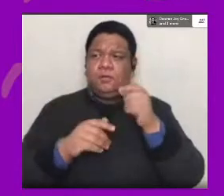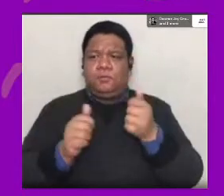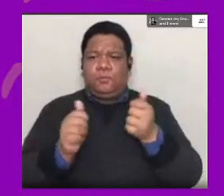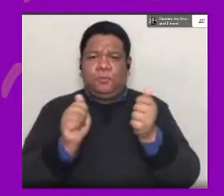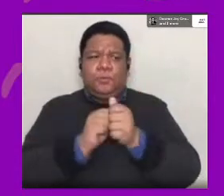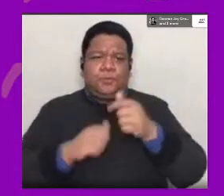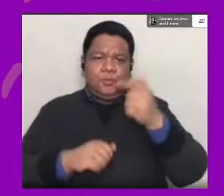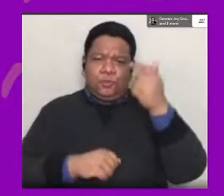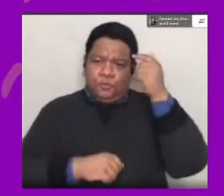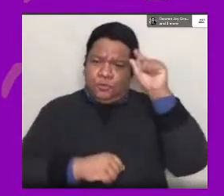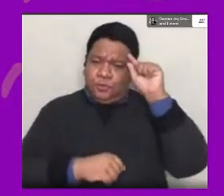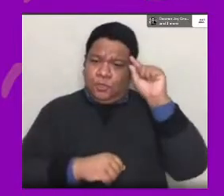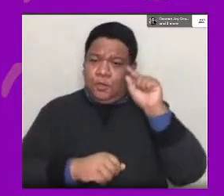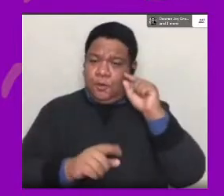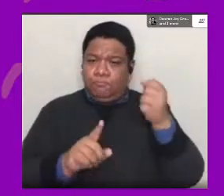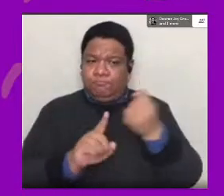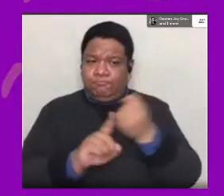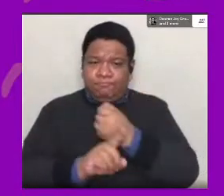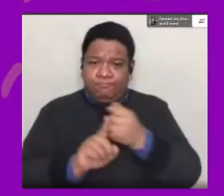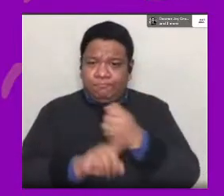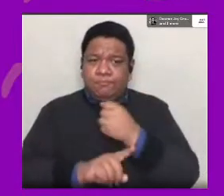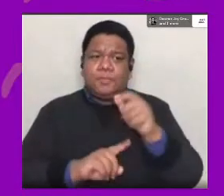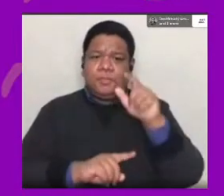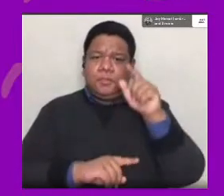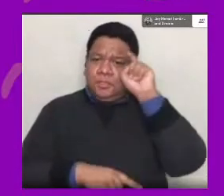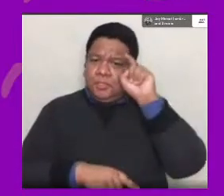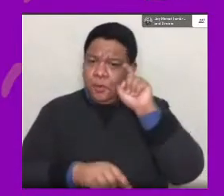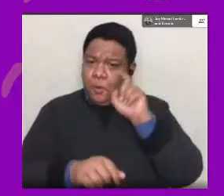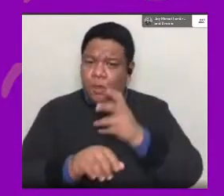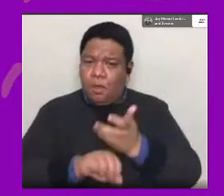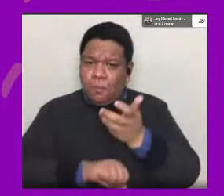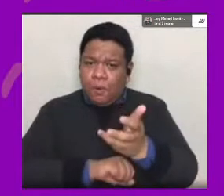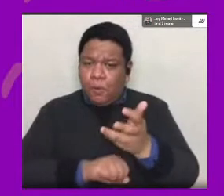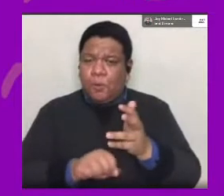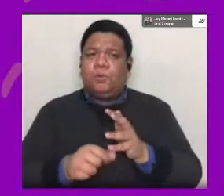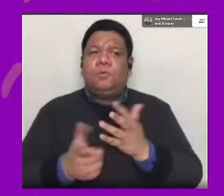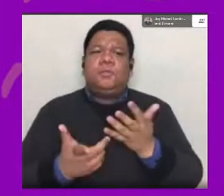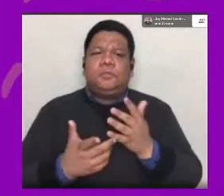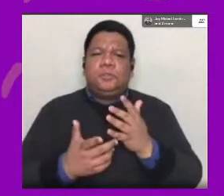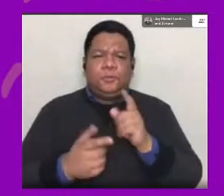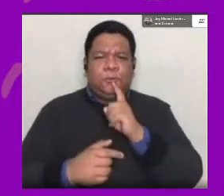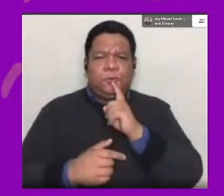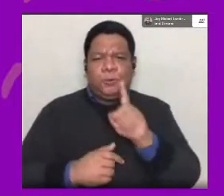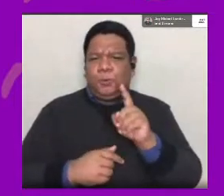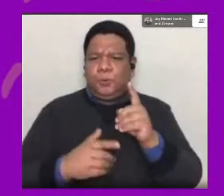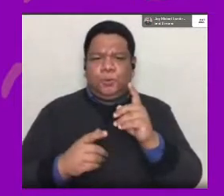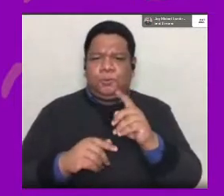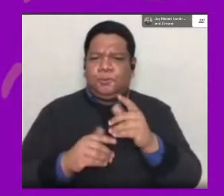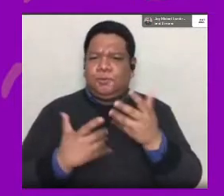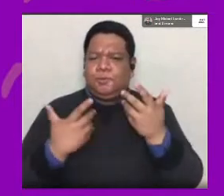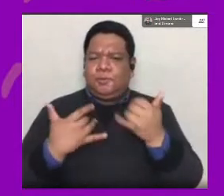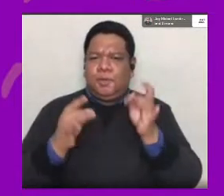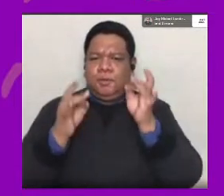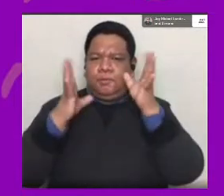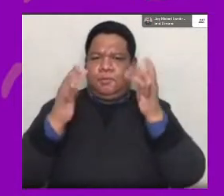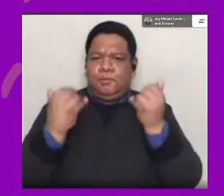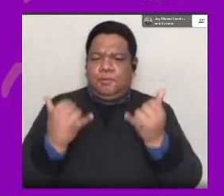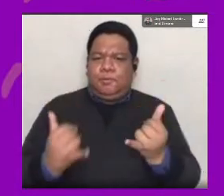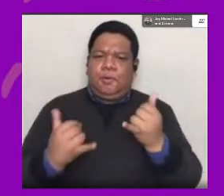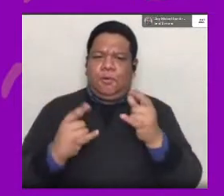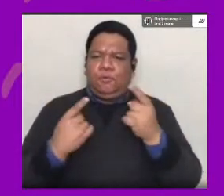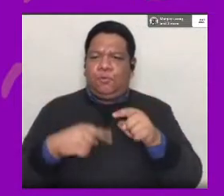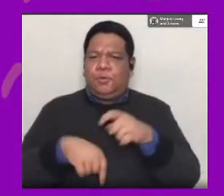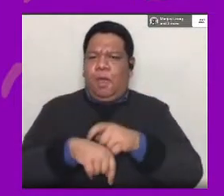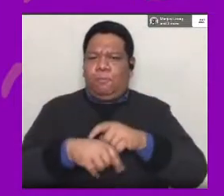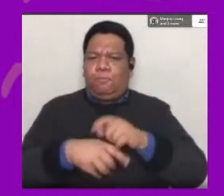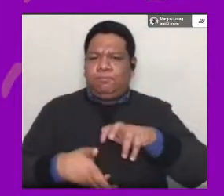the risk of sexual exploitation and abuse is especially alarming during disasters and pandemic. And